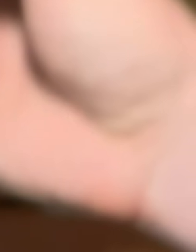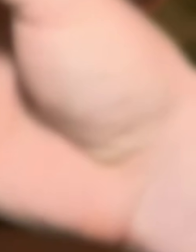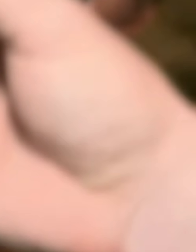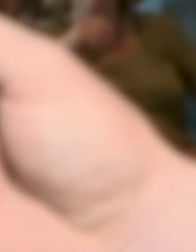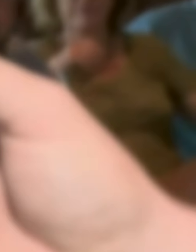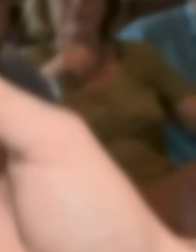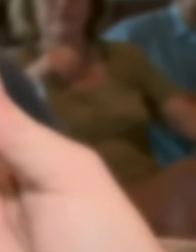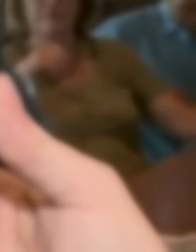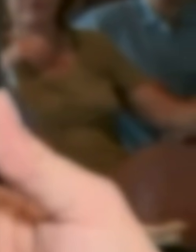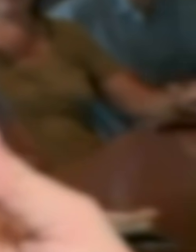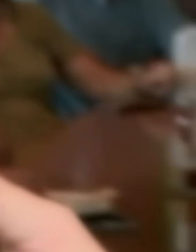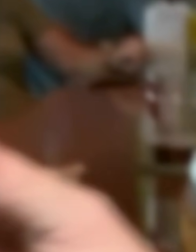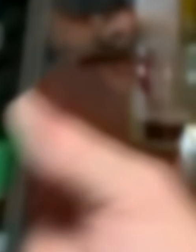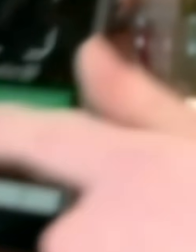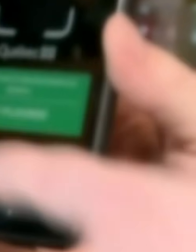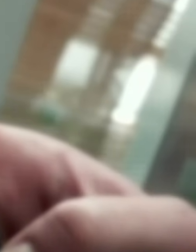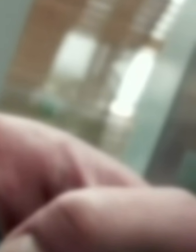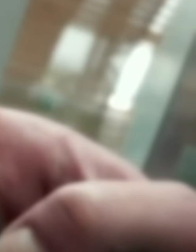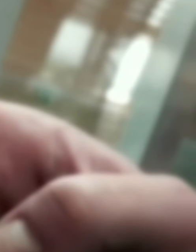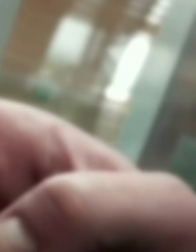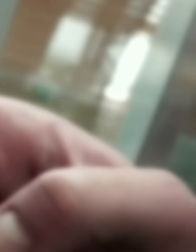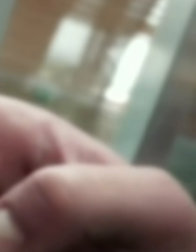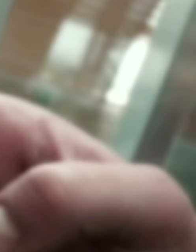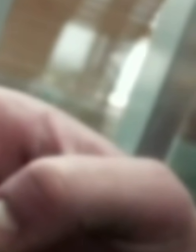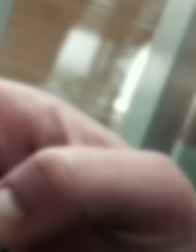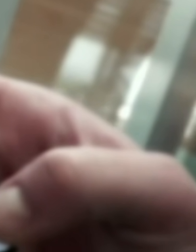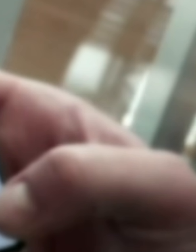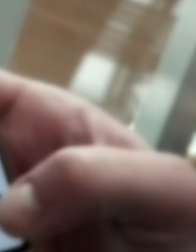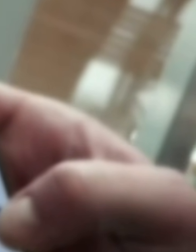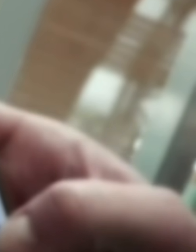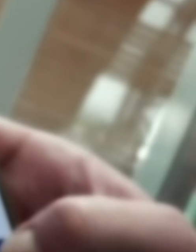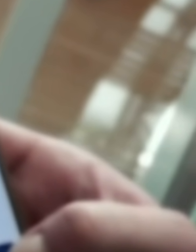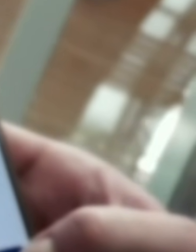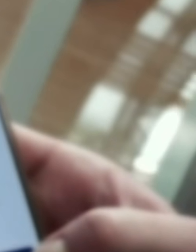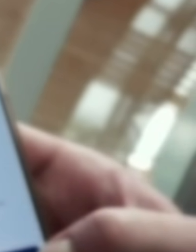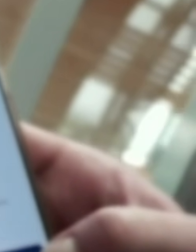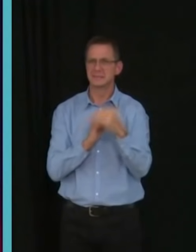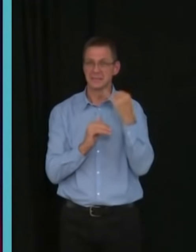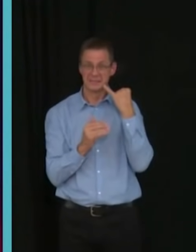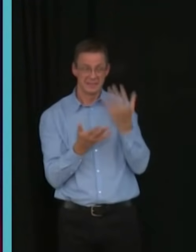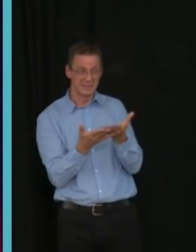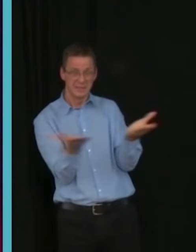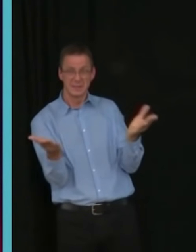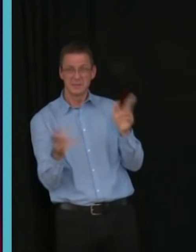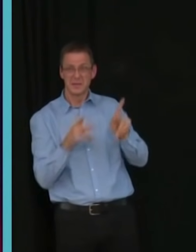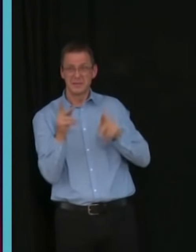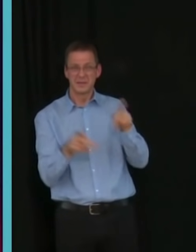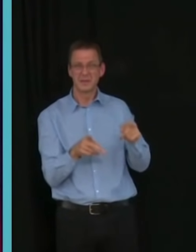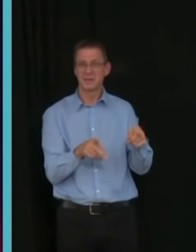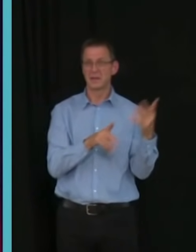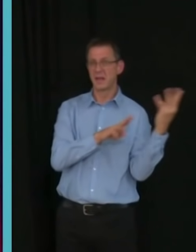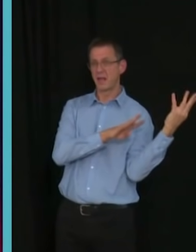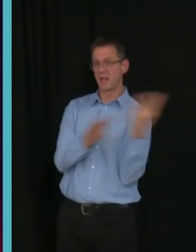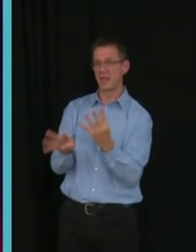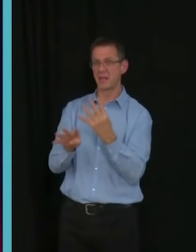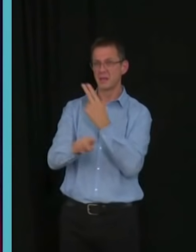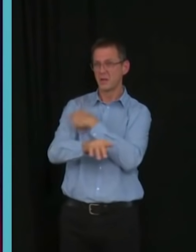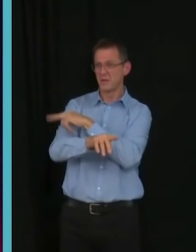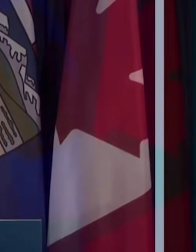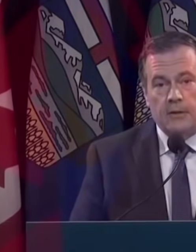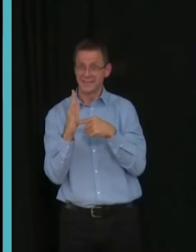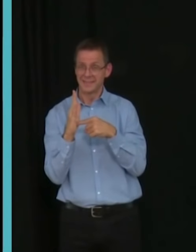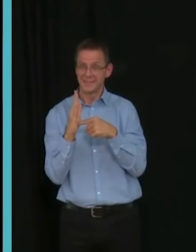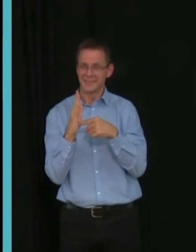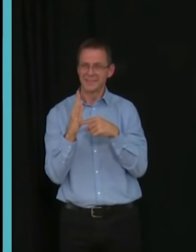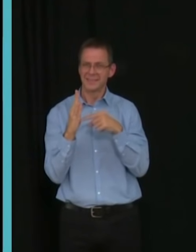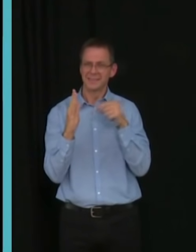as he went back on his commitment to not bring in a vaccine passport. This is now the only responsible choice that we